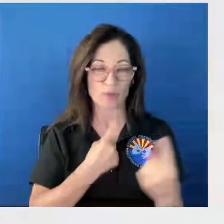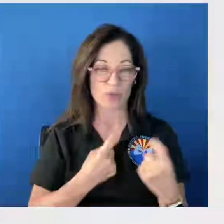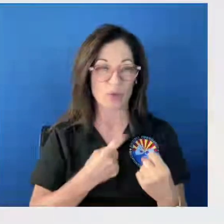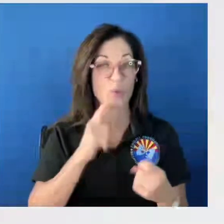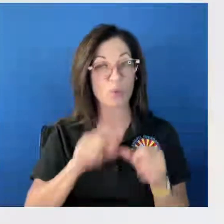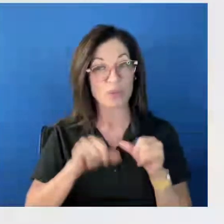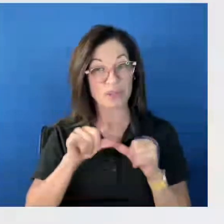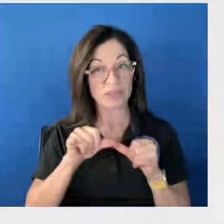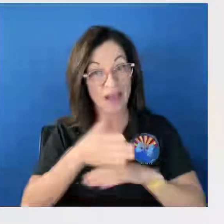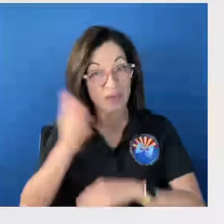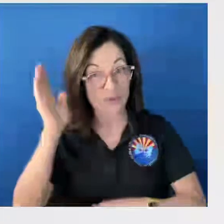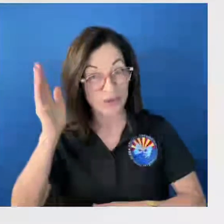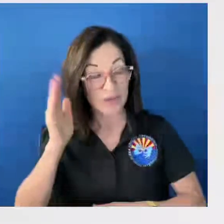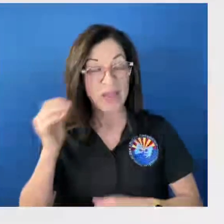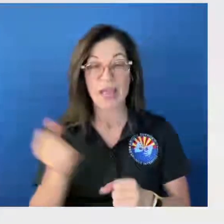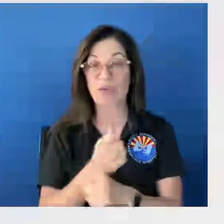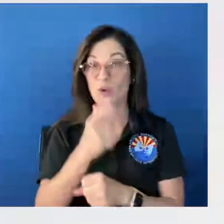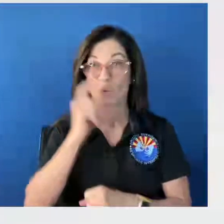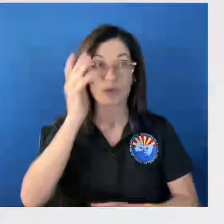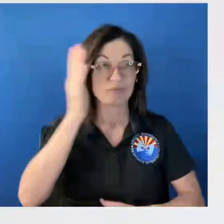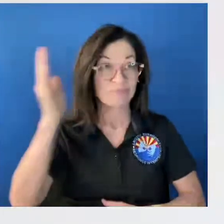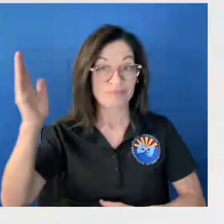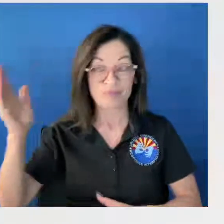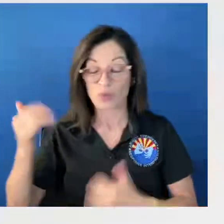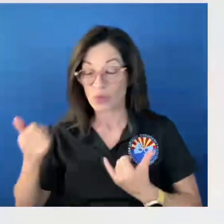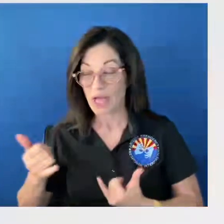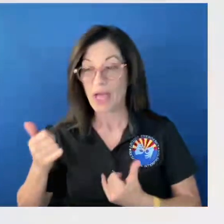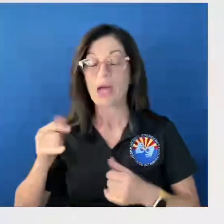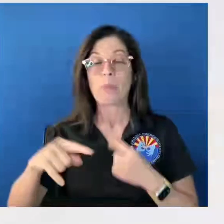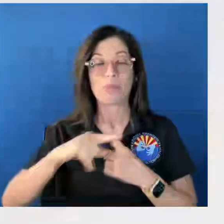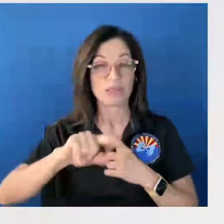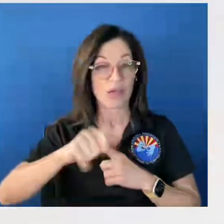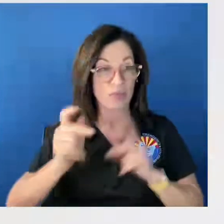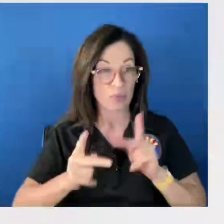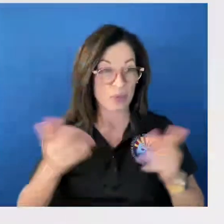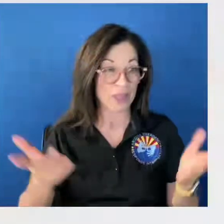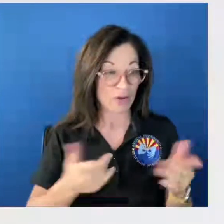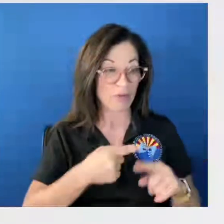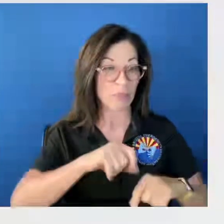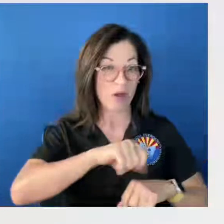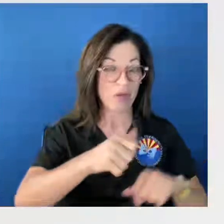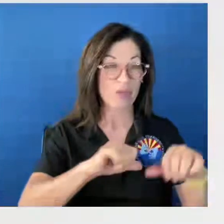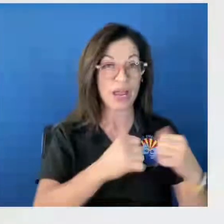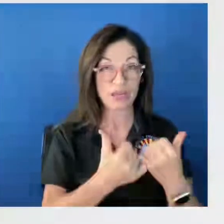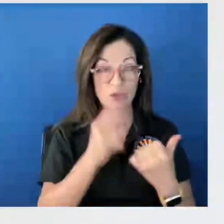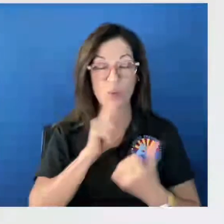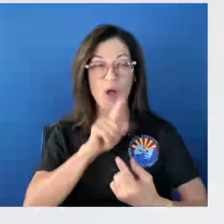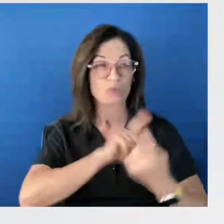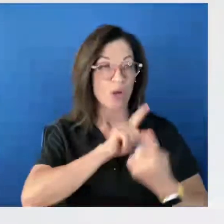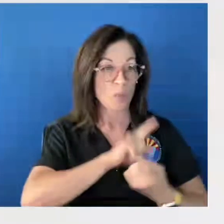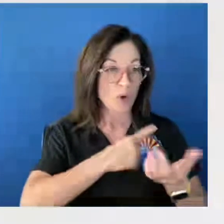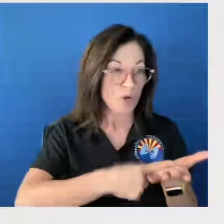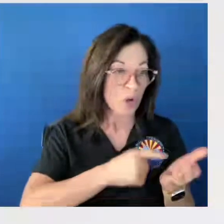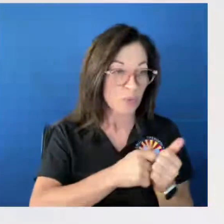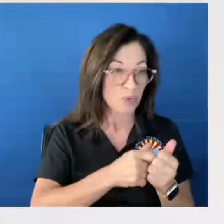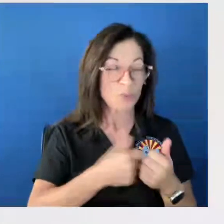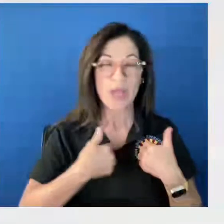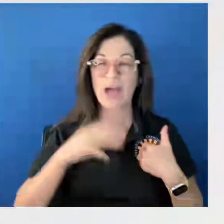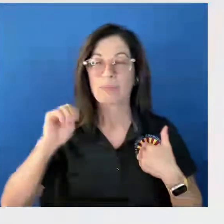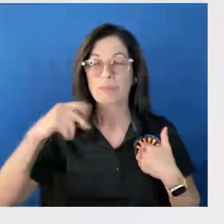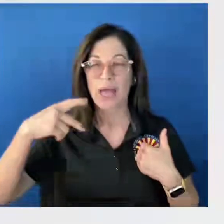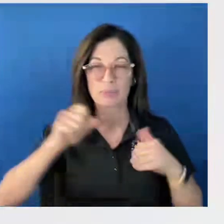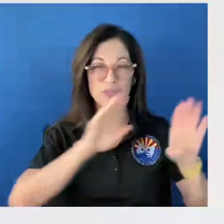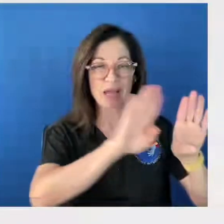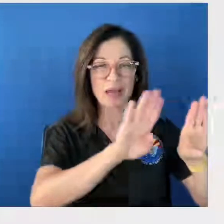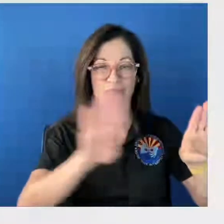All the folks are going to be speaking tonight, plus all the other folks in the room from different agencies to talk with you one-on-ones. We have maps throughout the room, so please